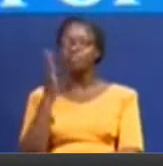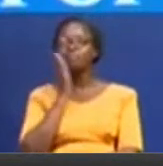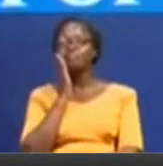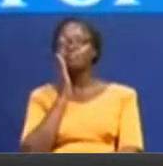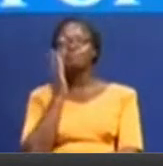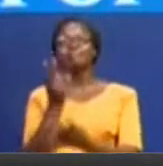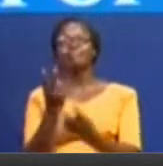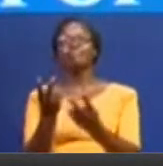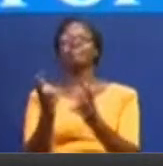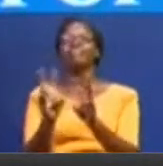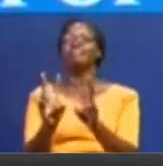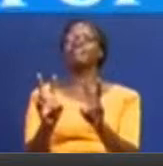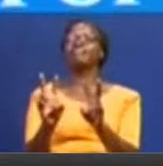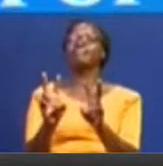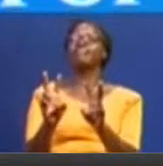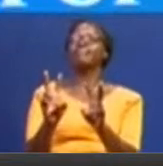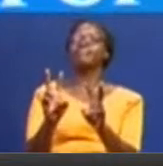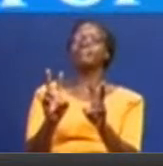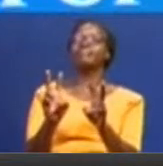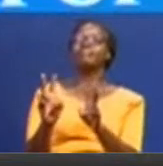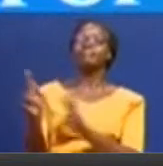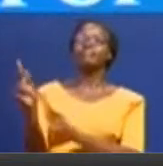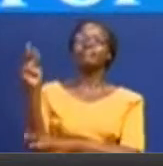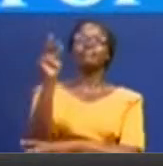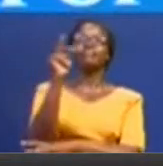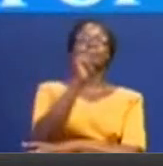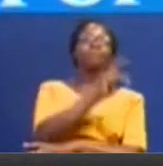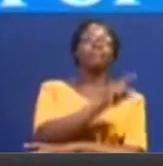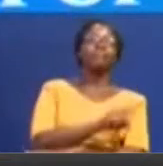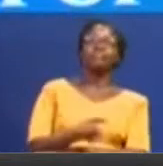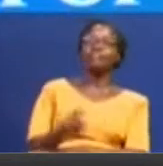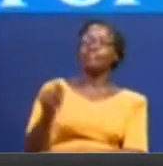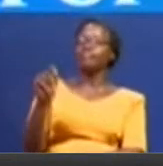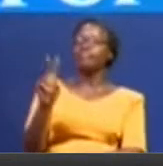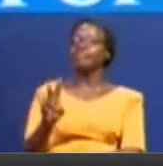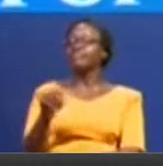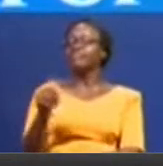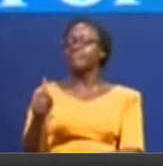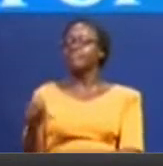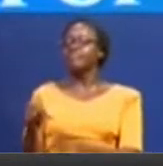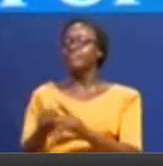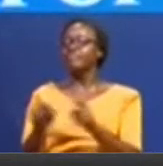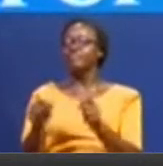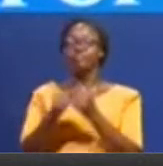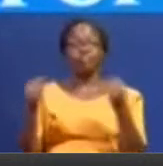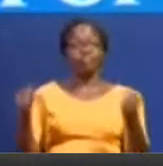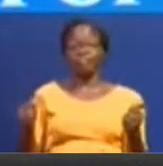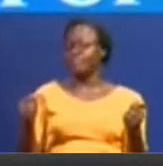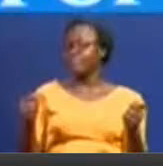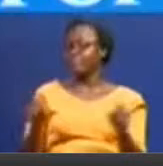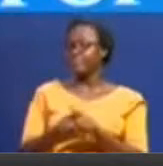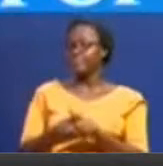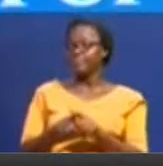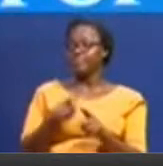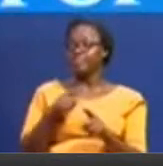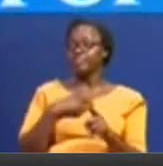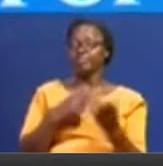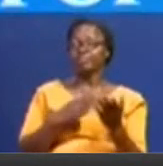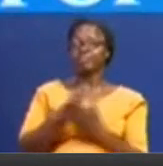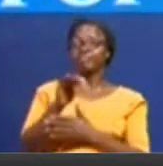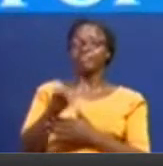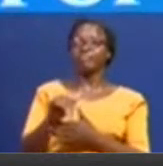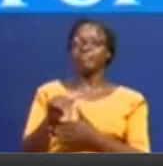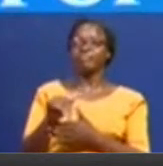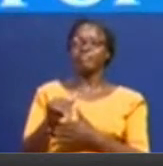watches, throughout the day. So, and there are those, of course, who still buy newspapers. So, what I would ensure is that there